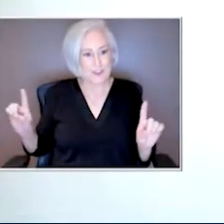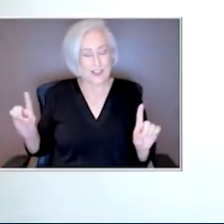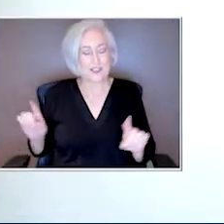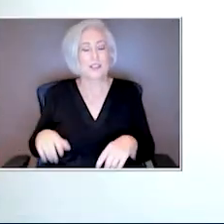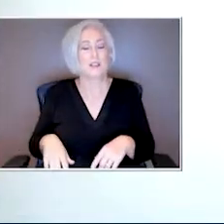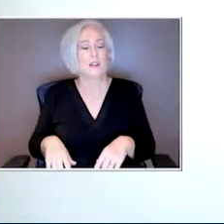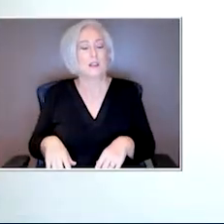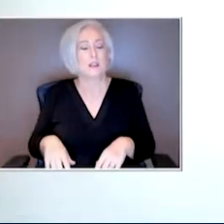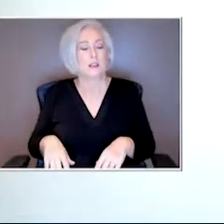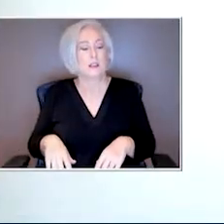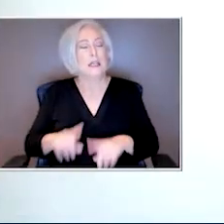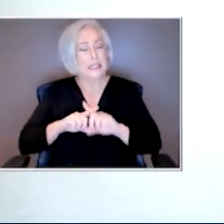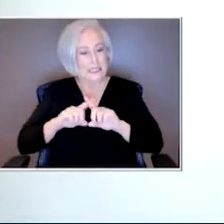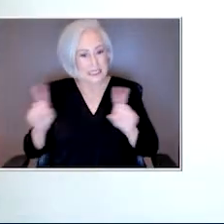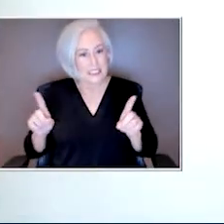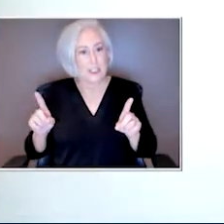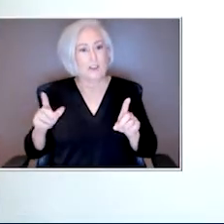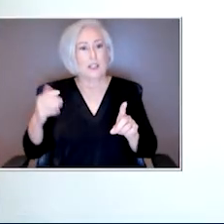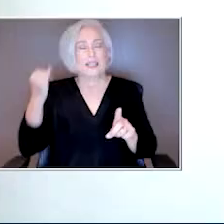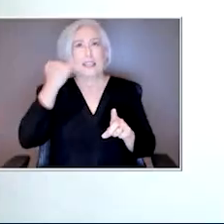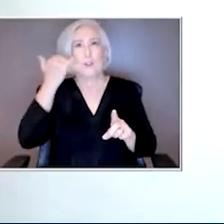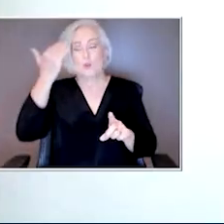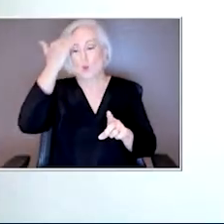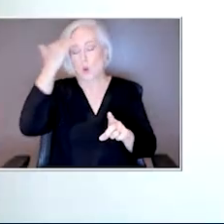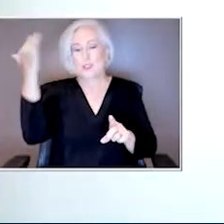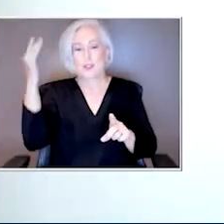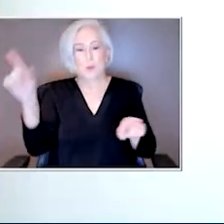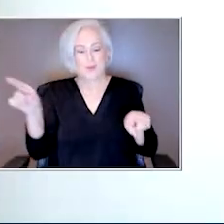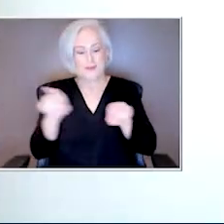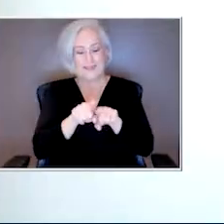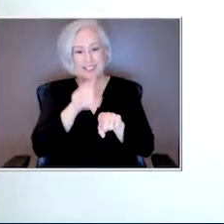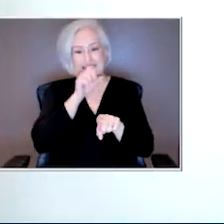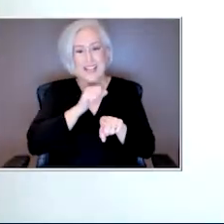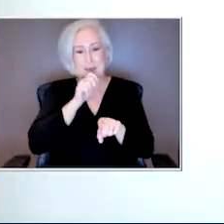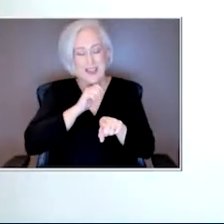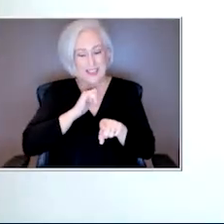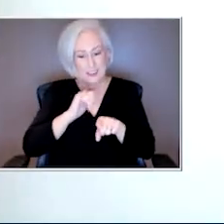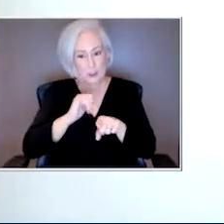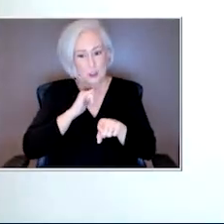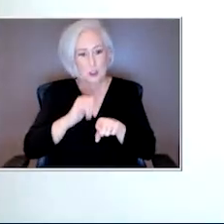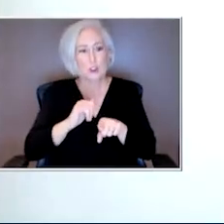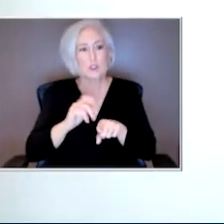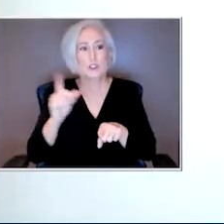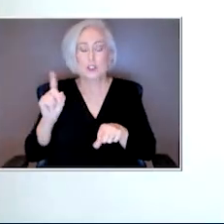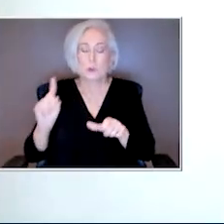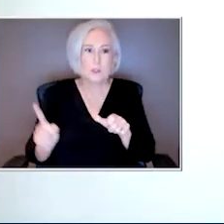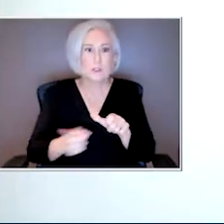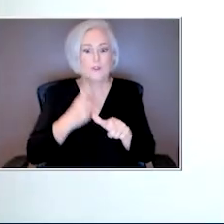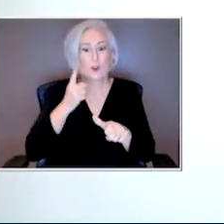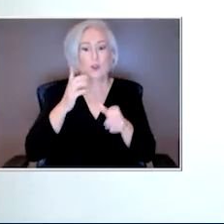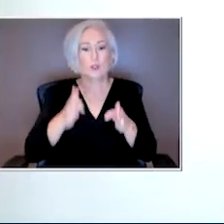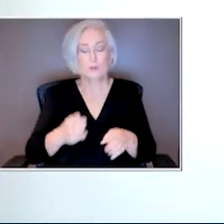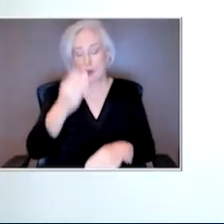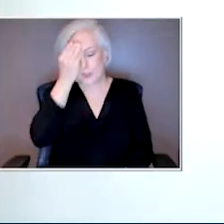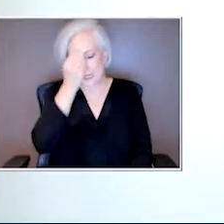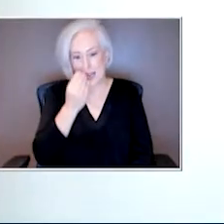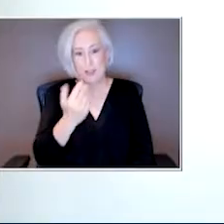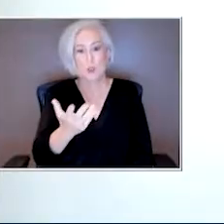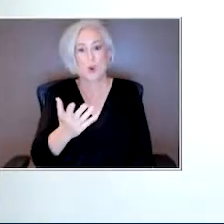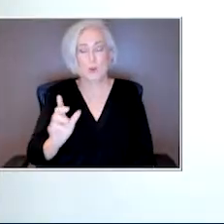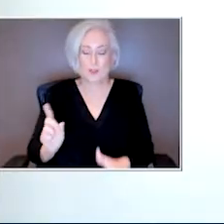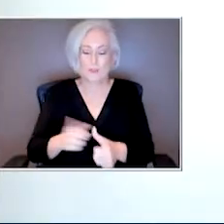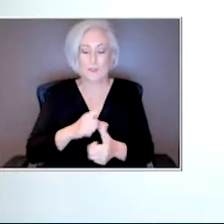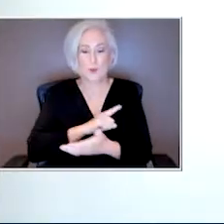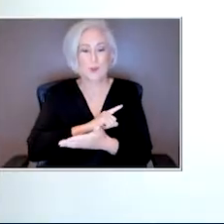going or has gone through it at a similar age as you. And she was honestly one of the first people I told. The first week I was diagnosed,